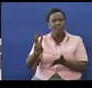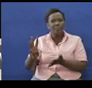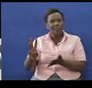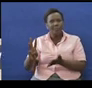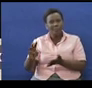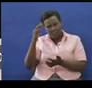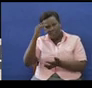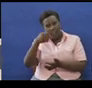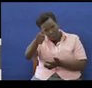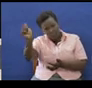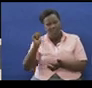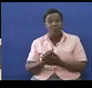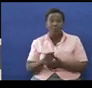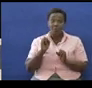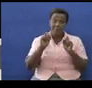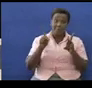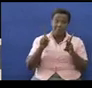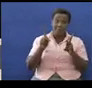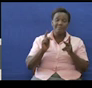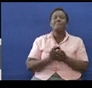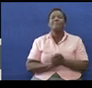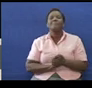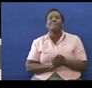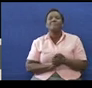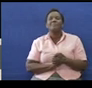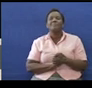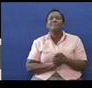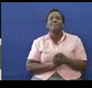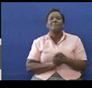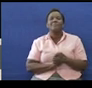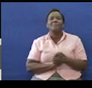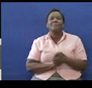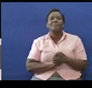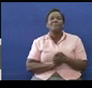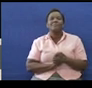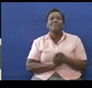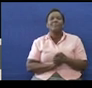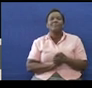area, semi-arid area? Really, you need to do that, right?